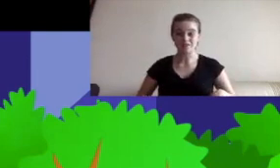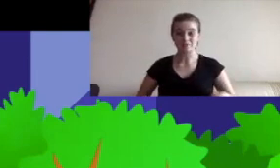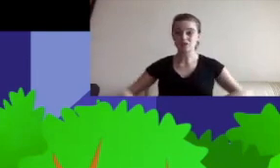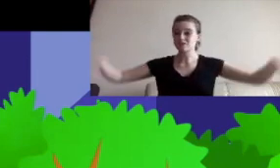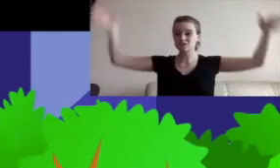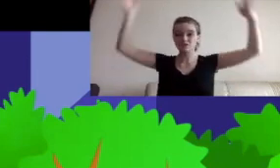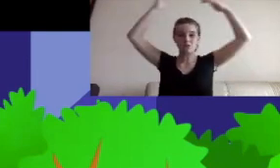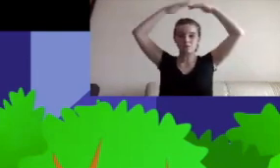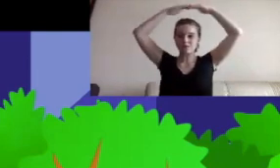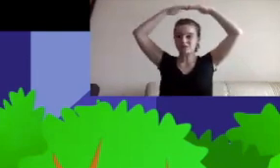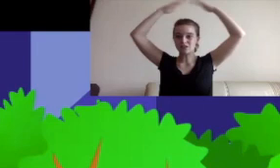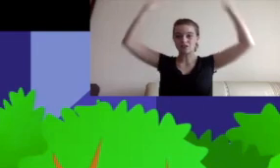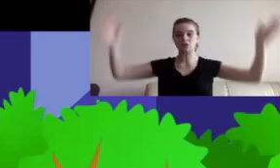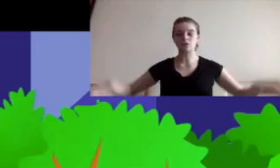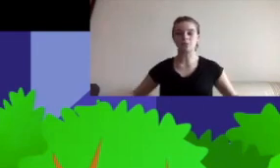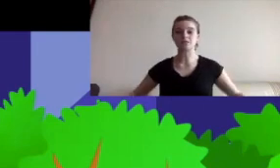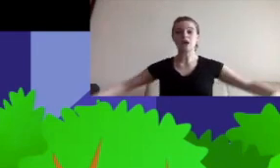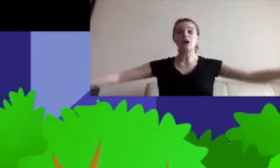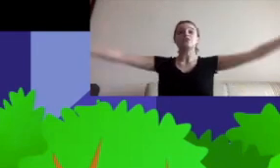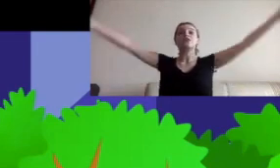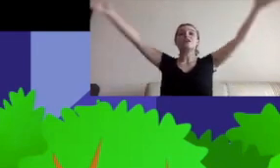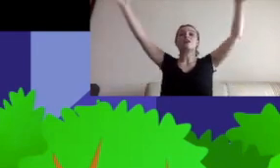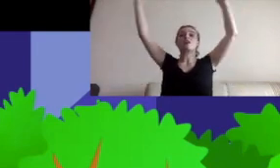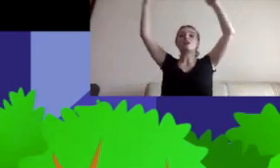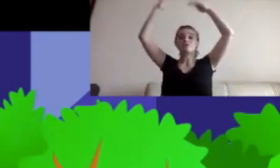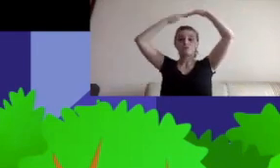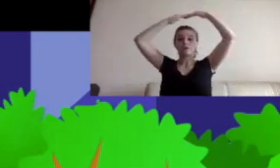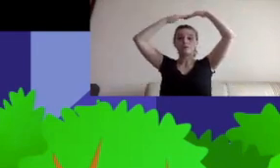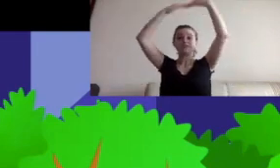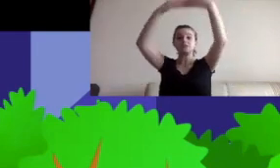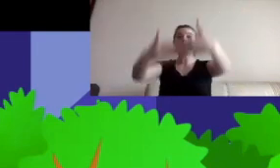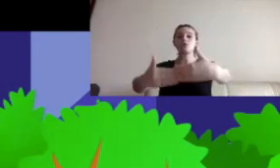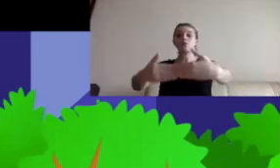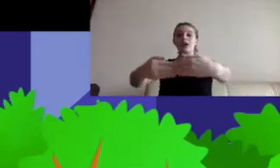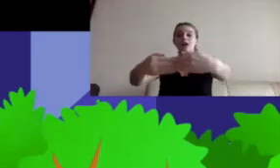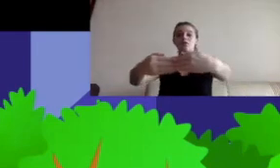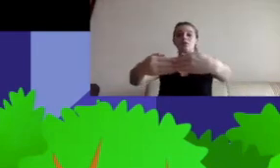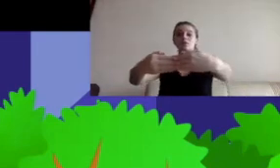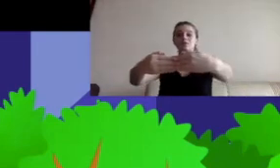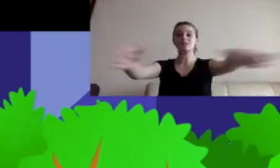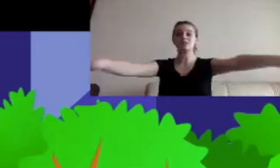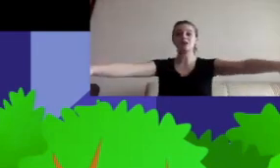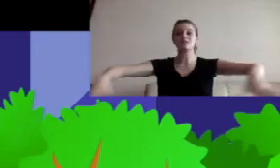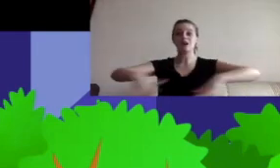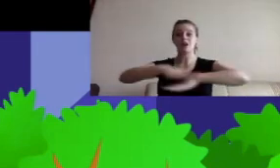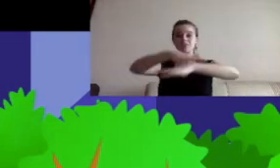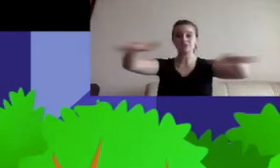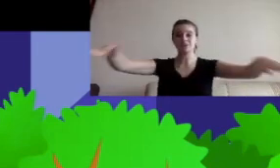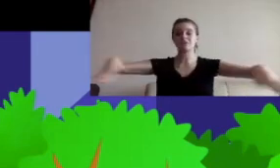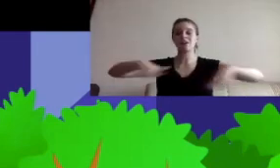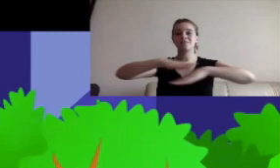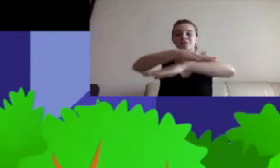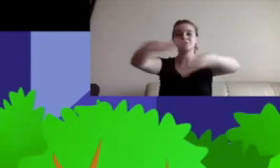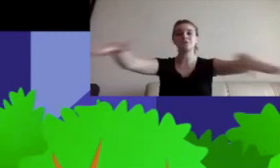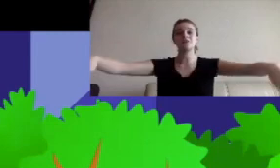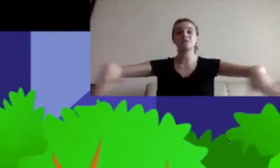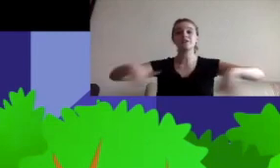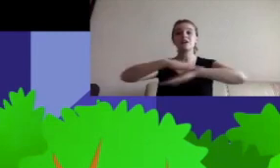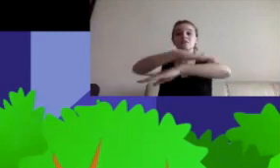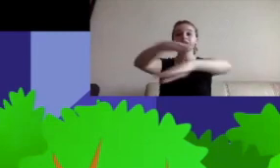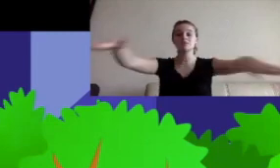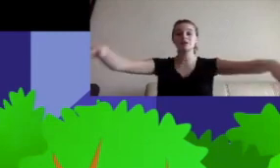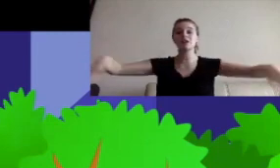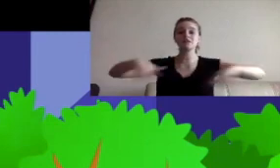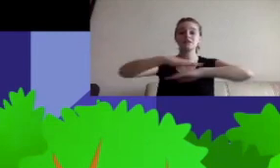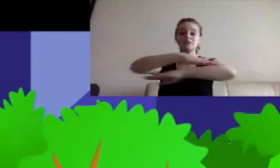part just do the movements until you know the words the tree was in the hole and the hole was in the ground and green grass grew all